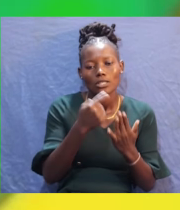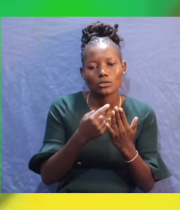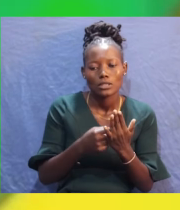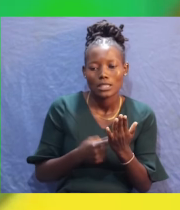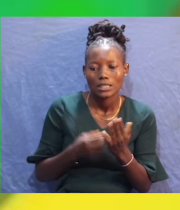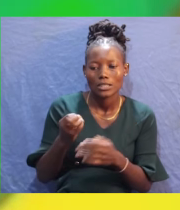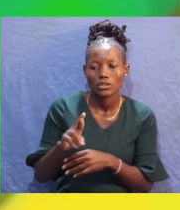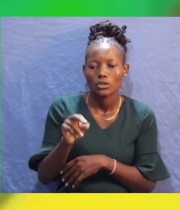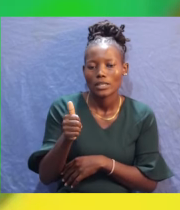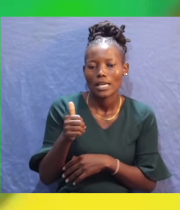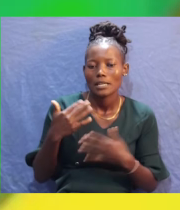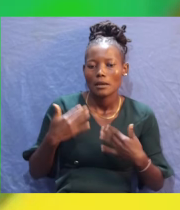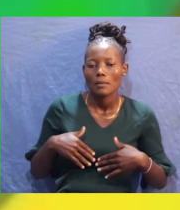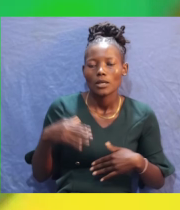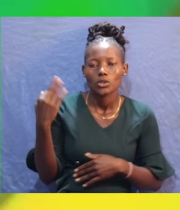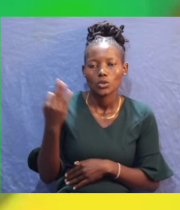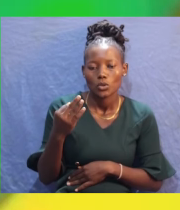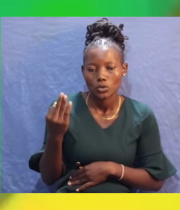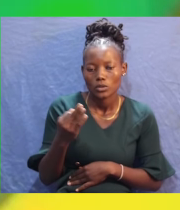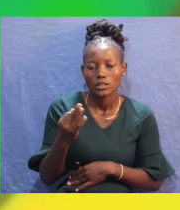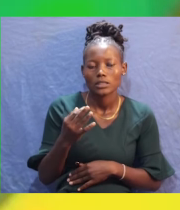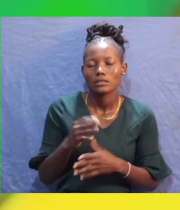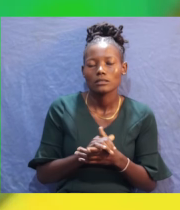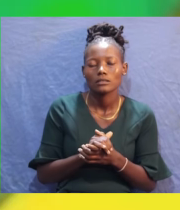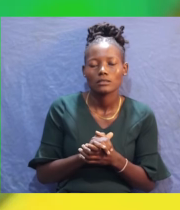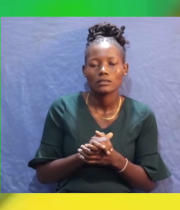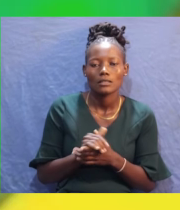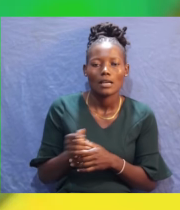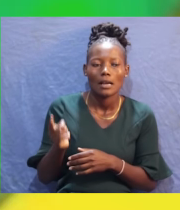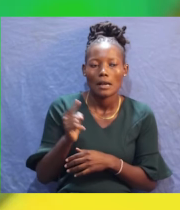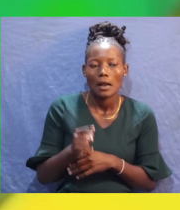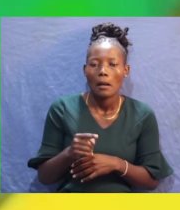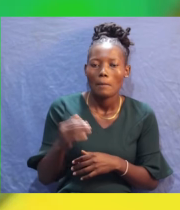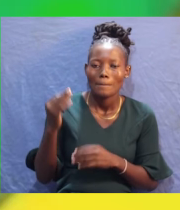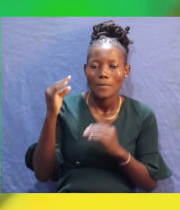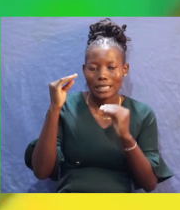in mind you'd want us to get in touch with, to come and present